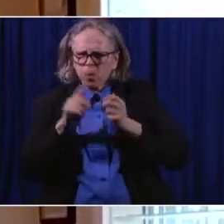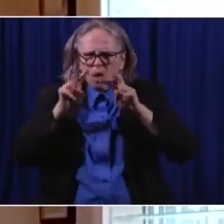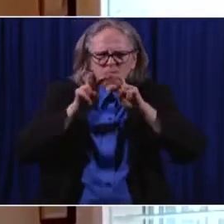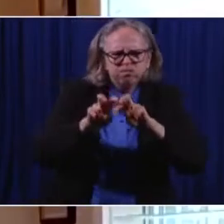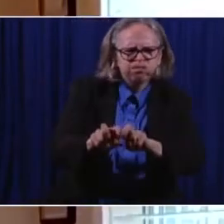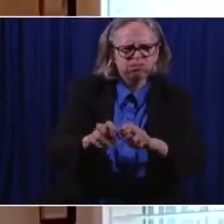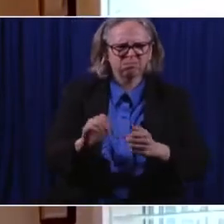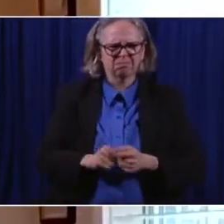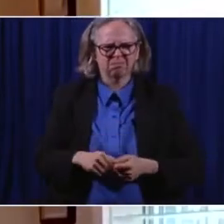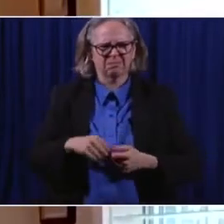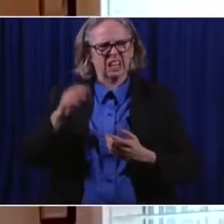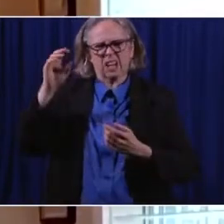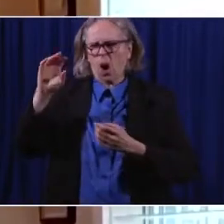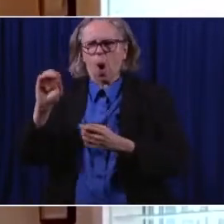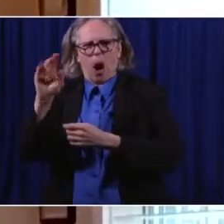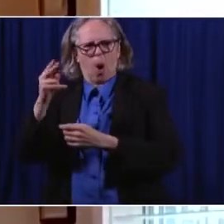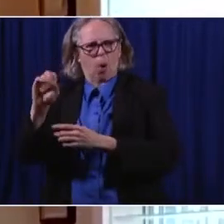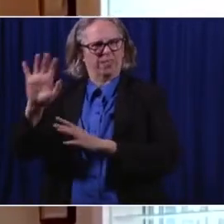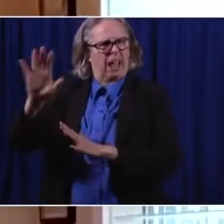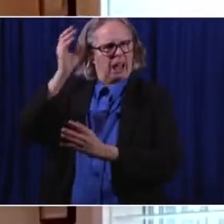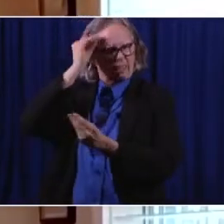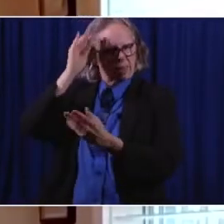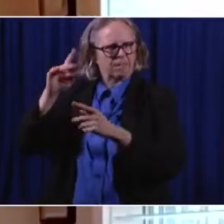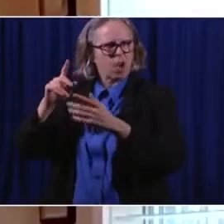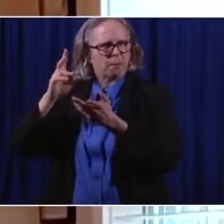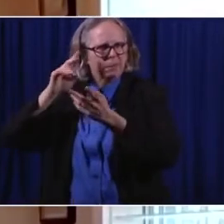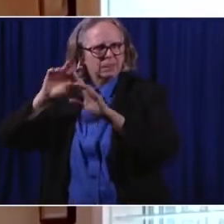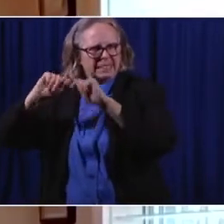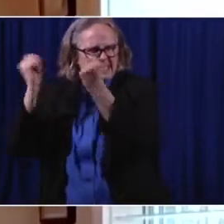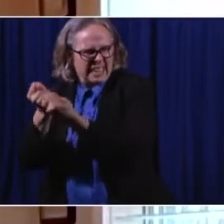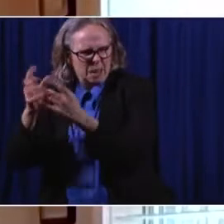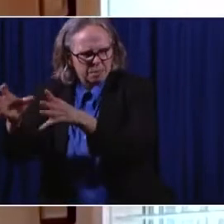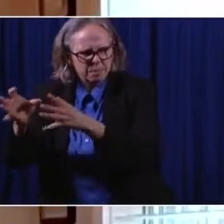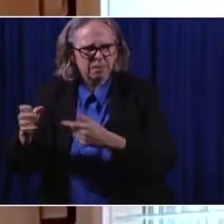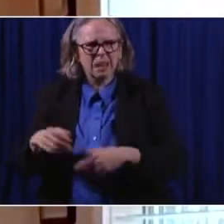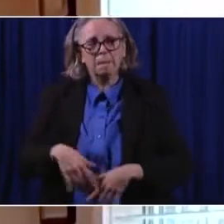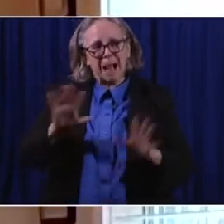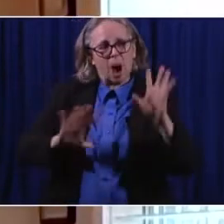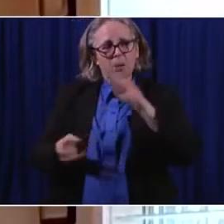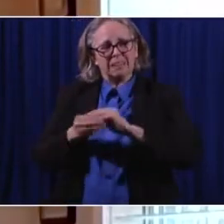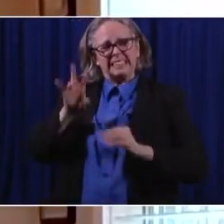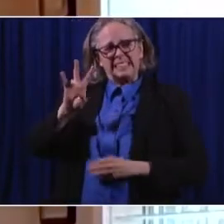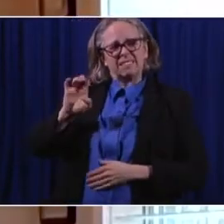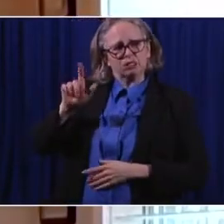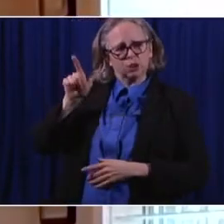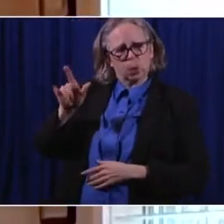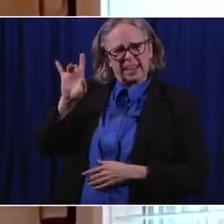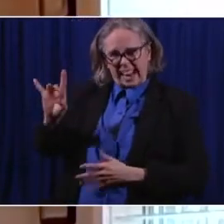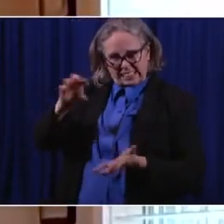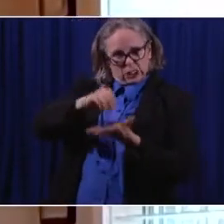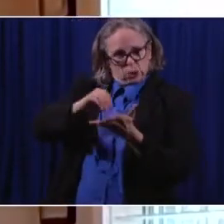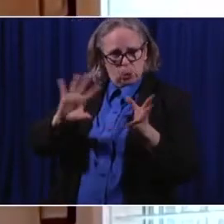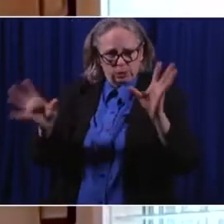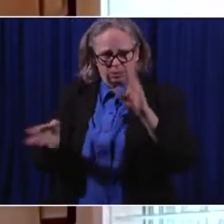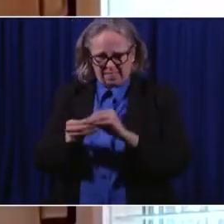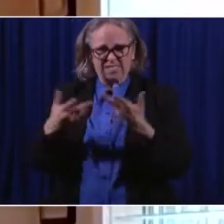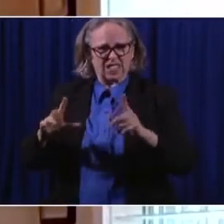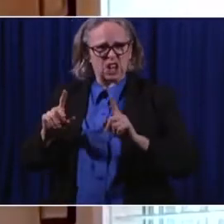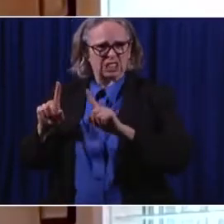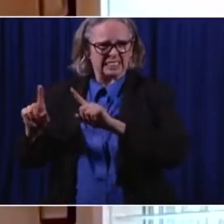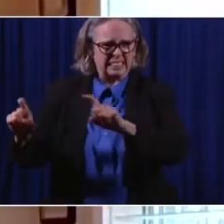data, which involved the testing of 728 children in seven school districts